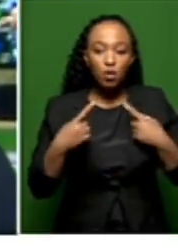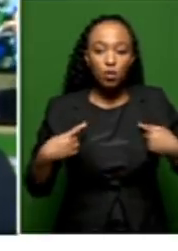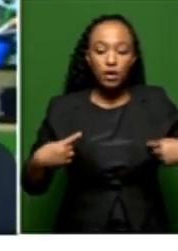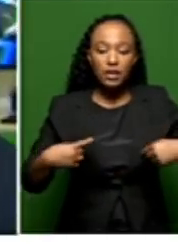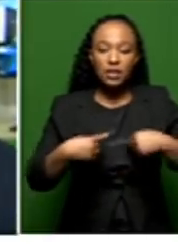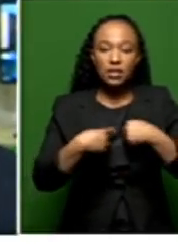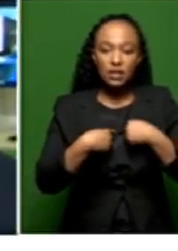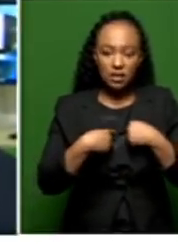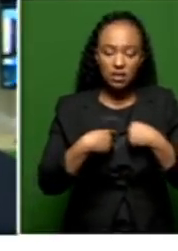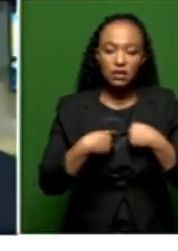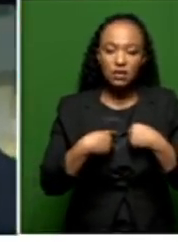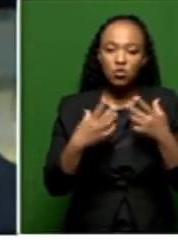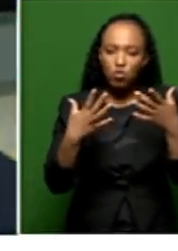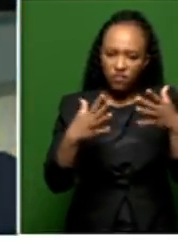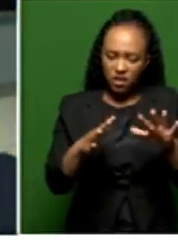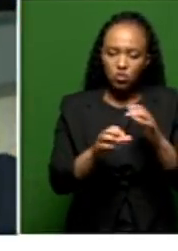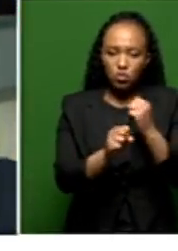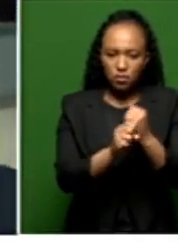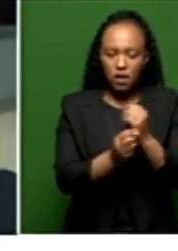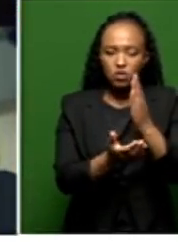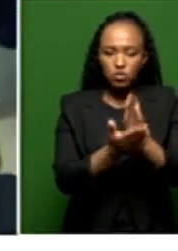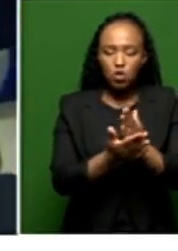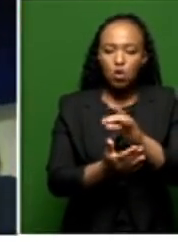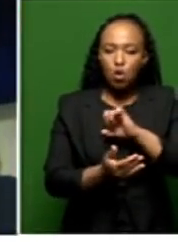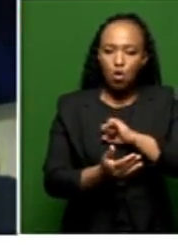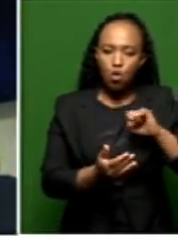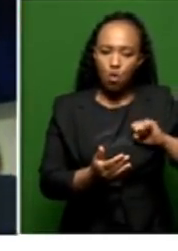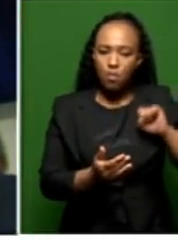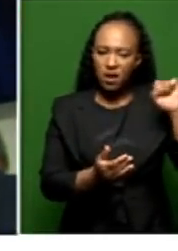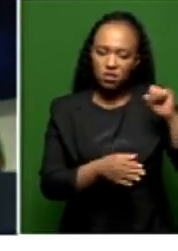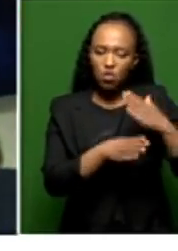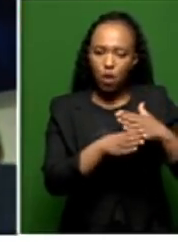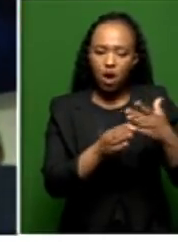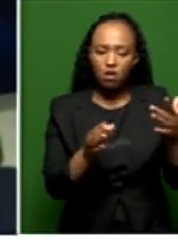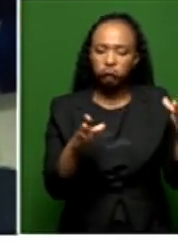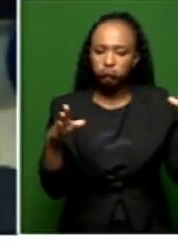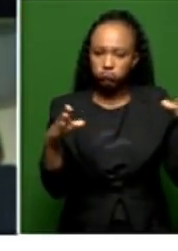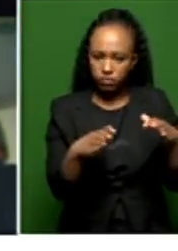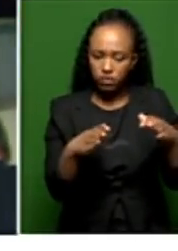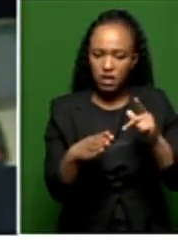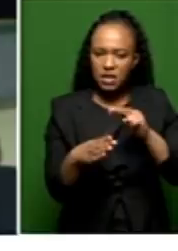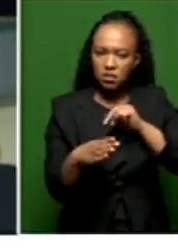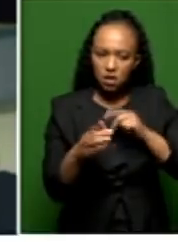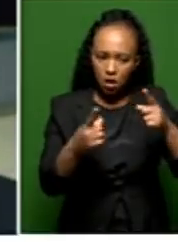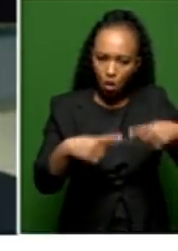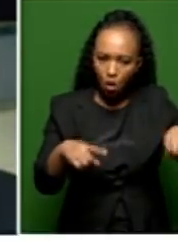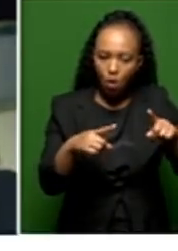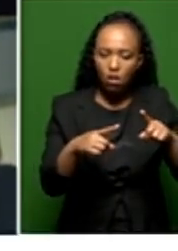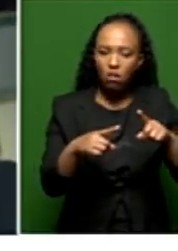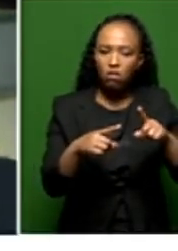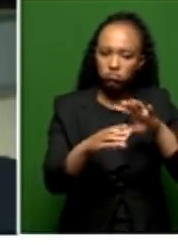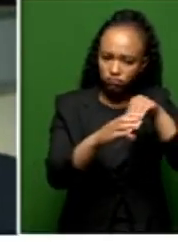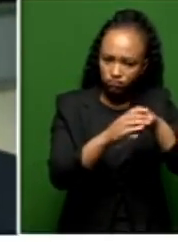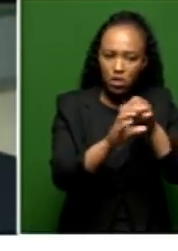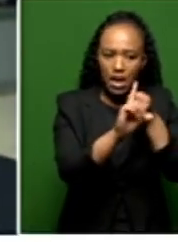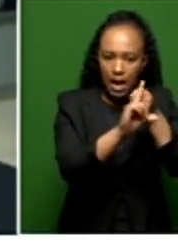we actually made sure that comrades work together. If you look at KZN, everybody campaigned together. President Zuma also